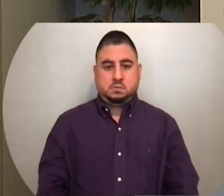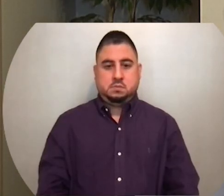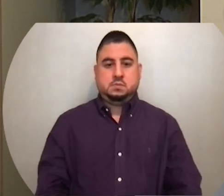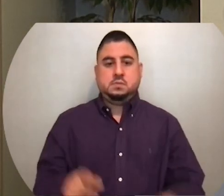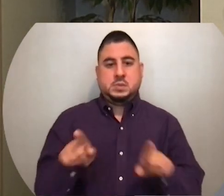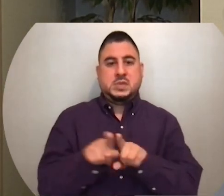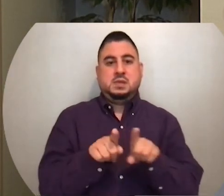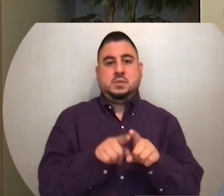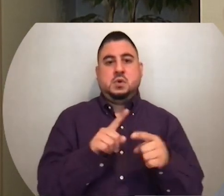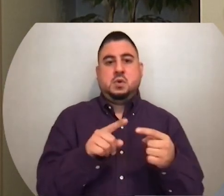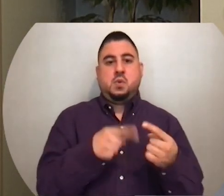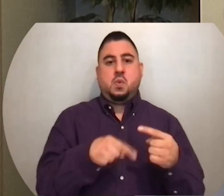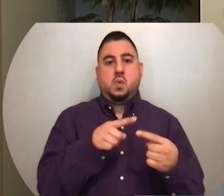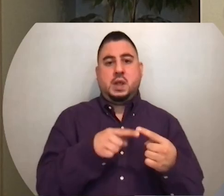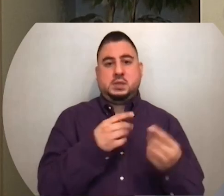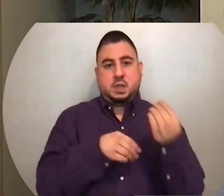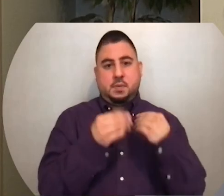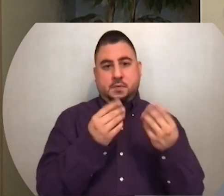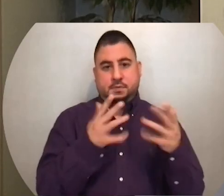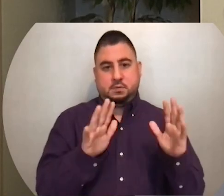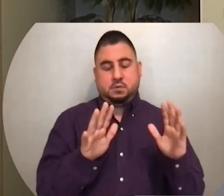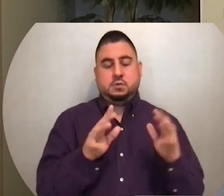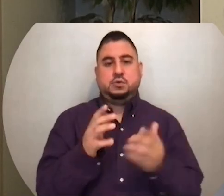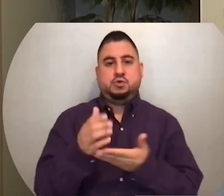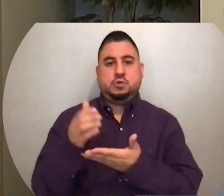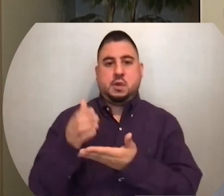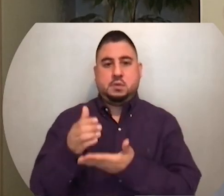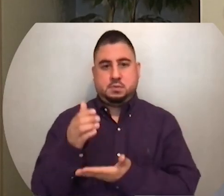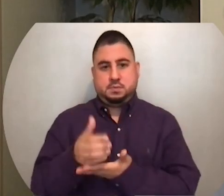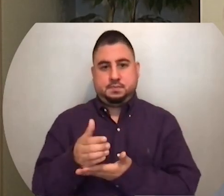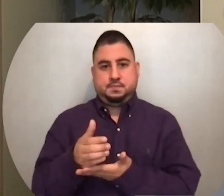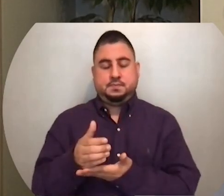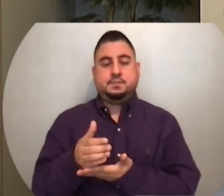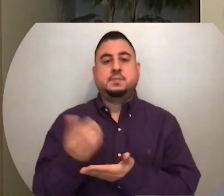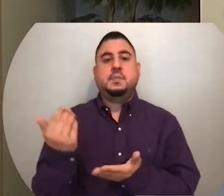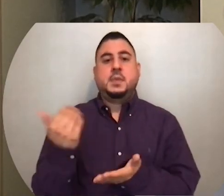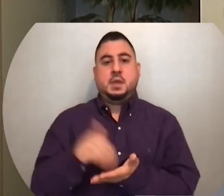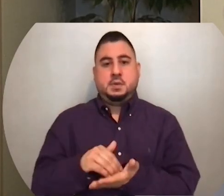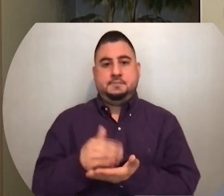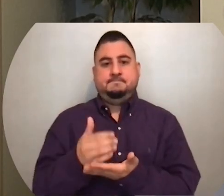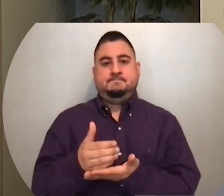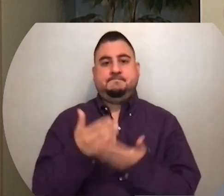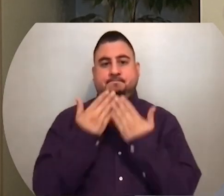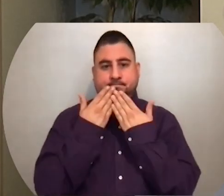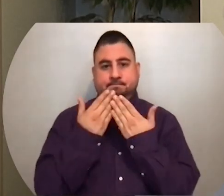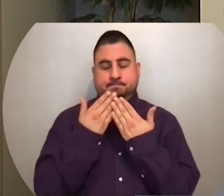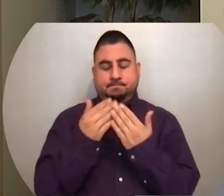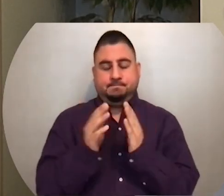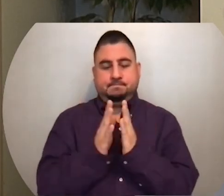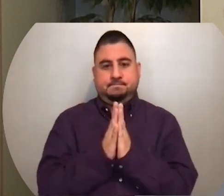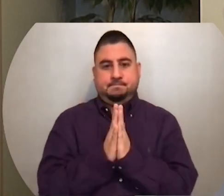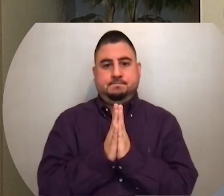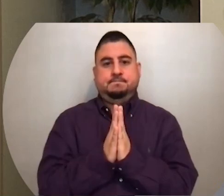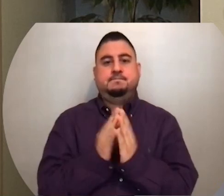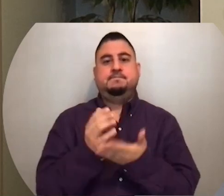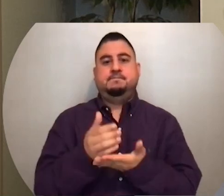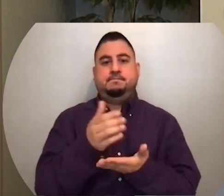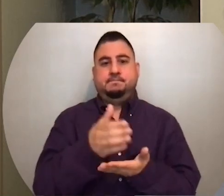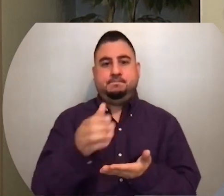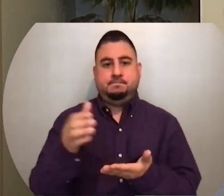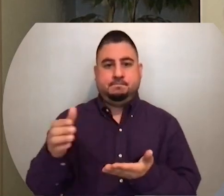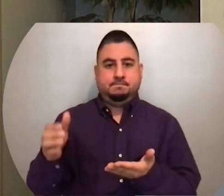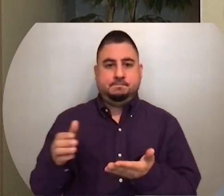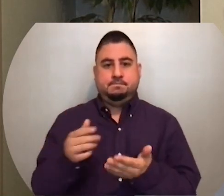In a similar way, when supper was ended, he took the chalice, and once more giving thanks, he gave it to his disciples,